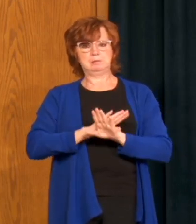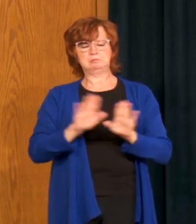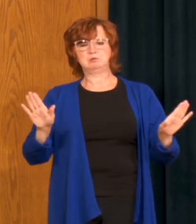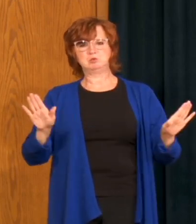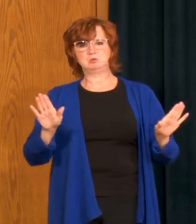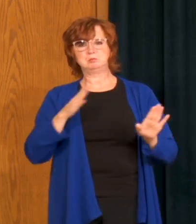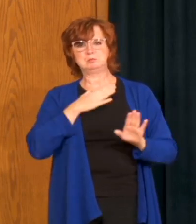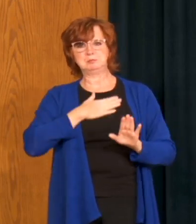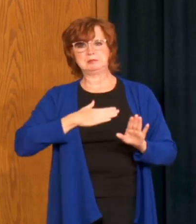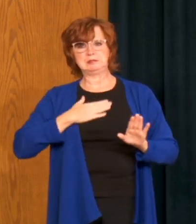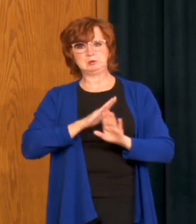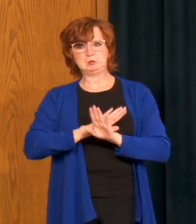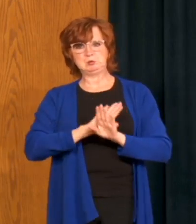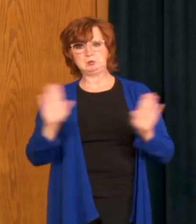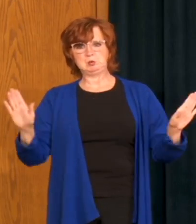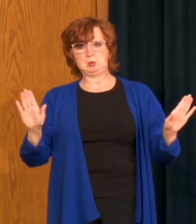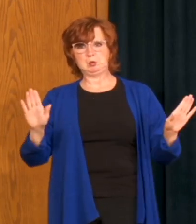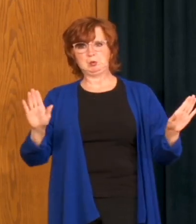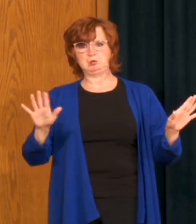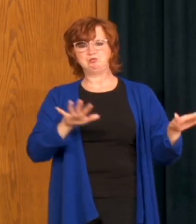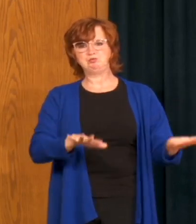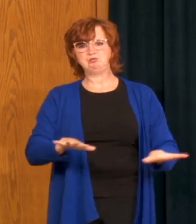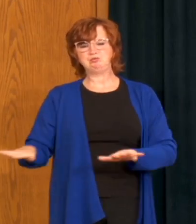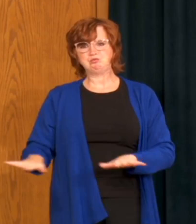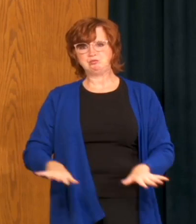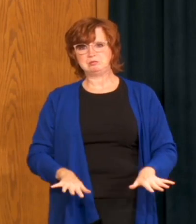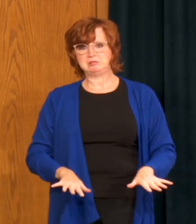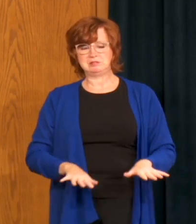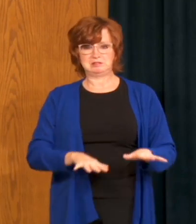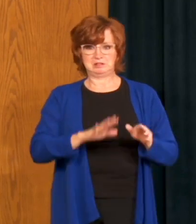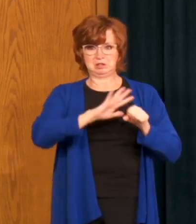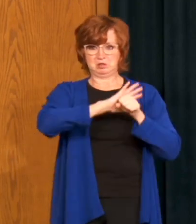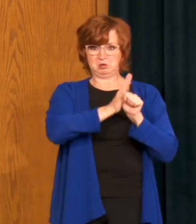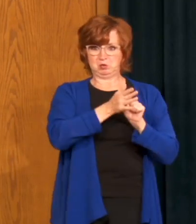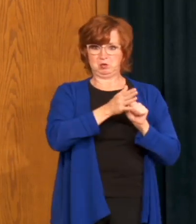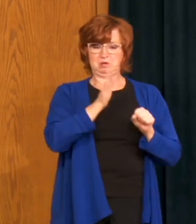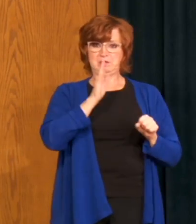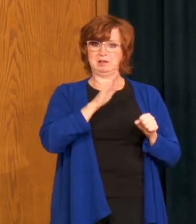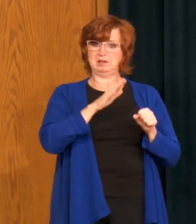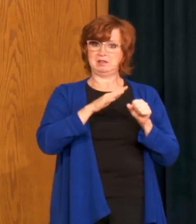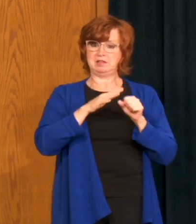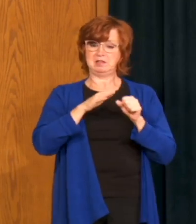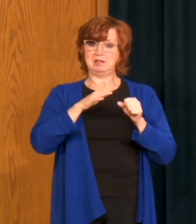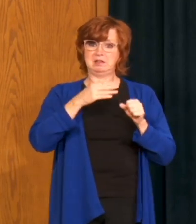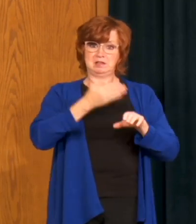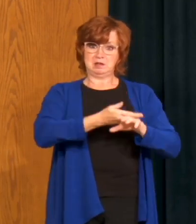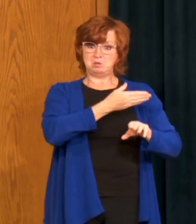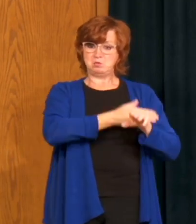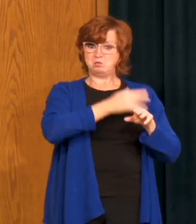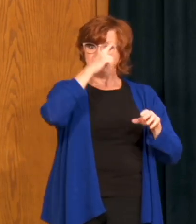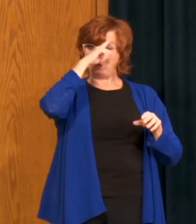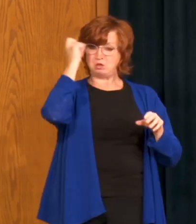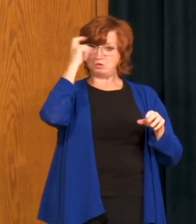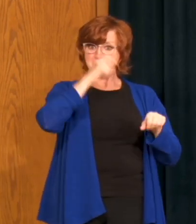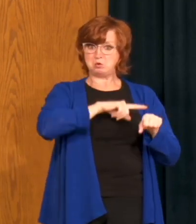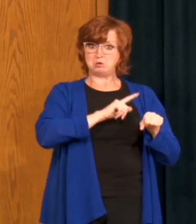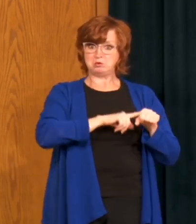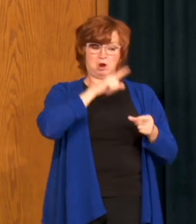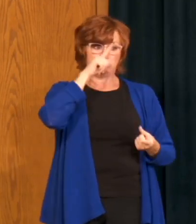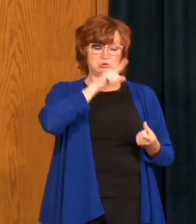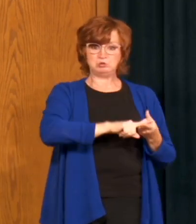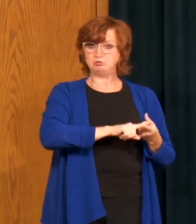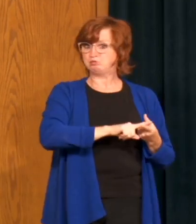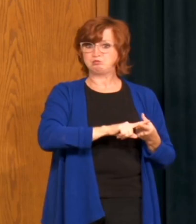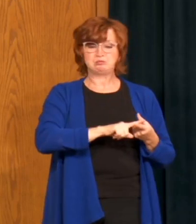relax. We know that COVID is not a seasonal virus. It doesn't dissipate in the summer. It doesn't respond to a change in season.